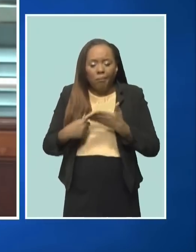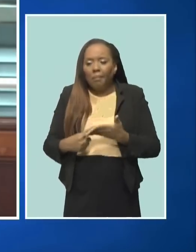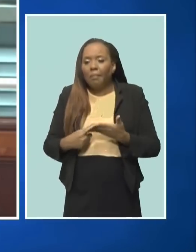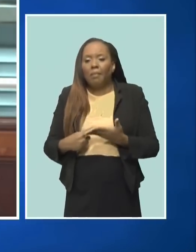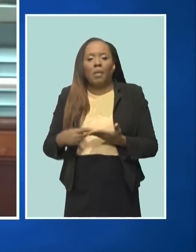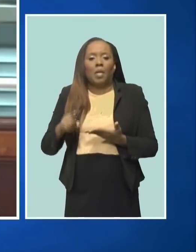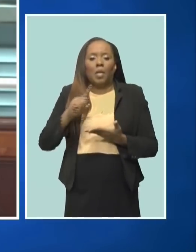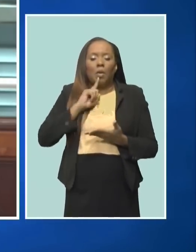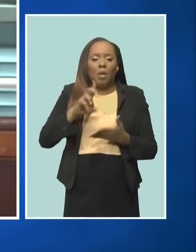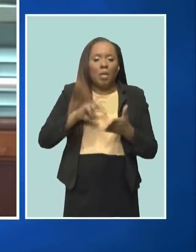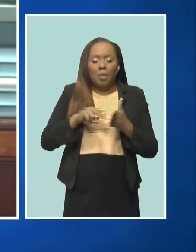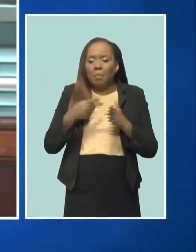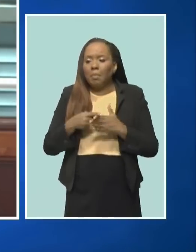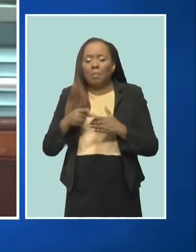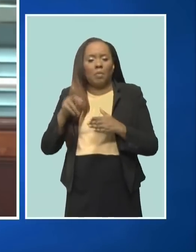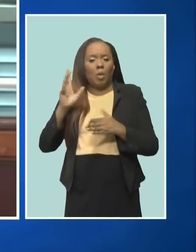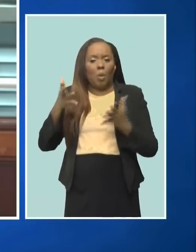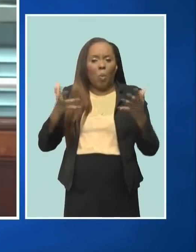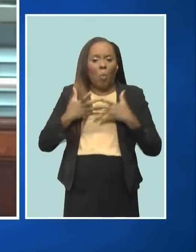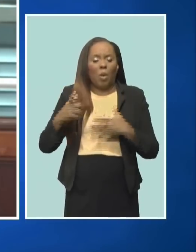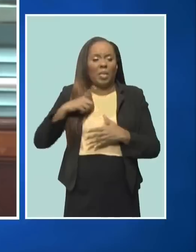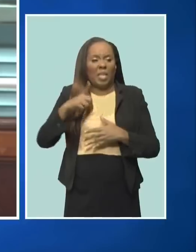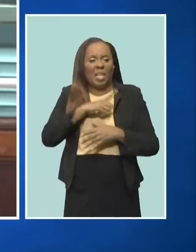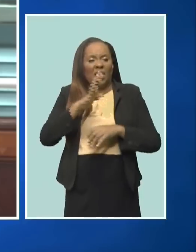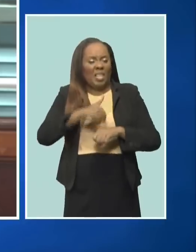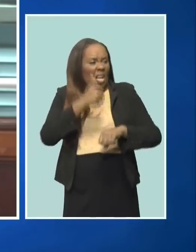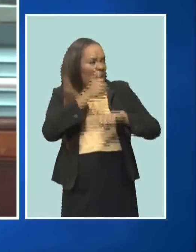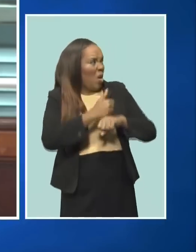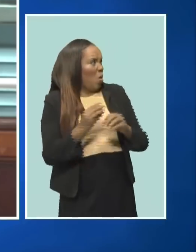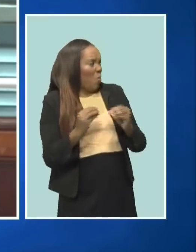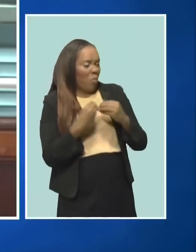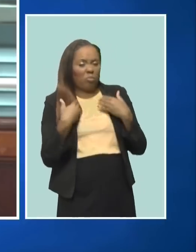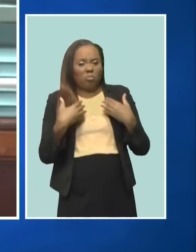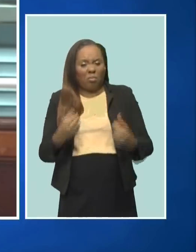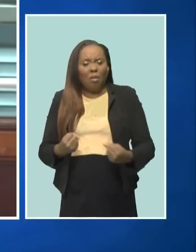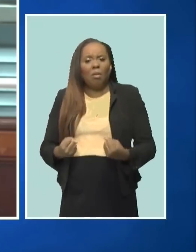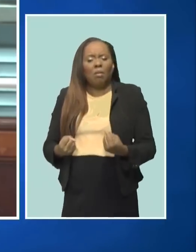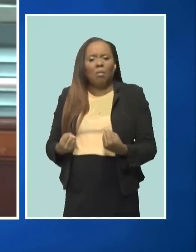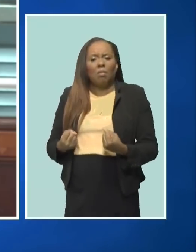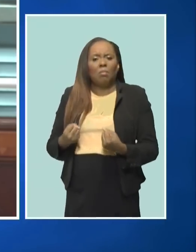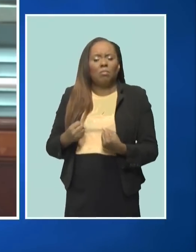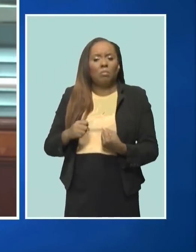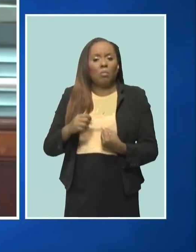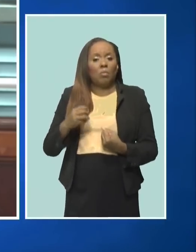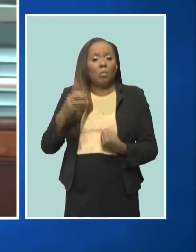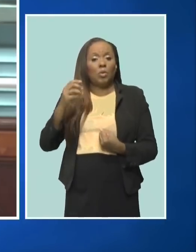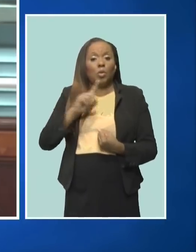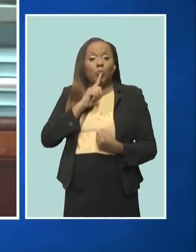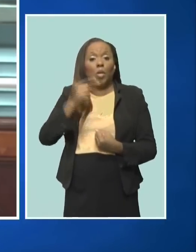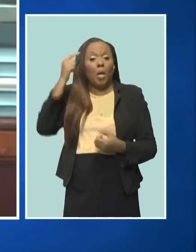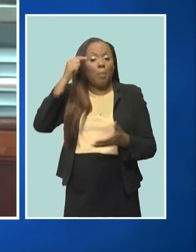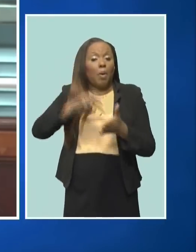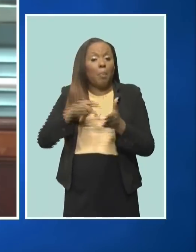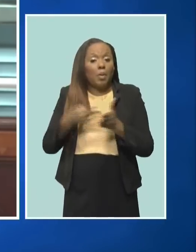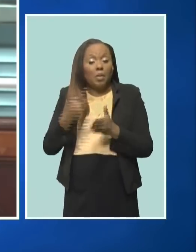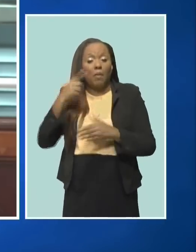the legislation to work more efficiently and more effectively in the manner in which it is intended. Now, having said